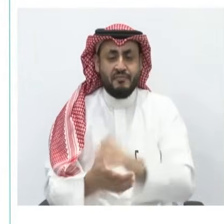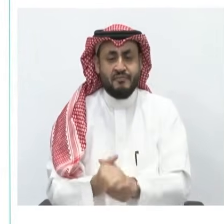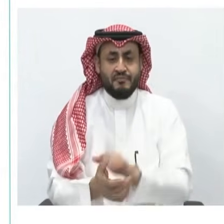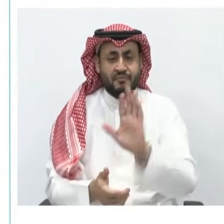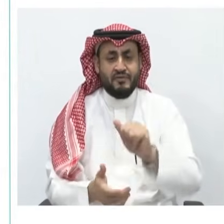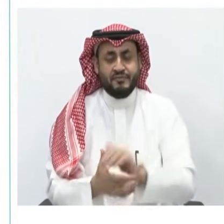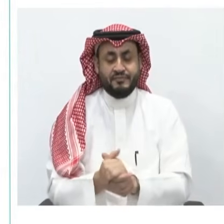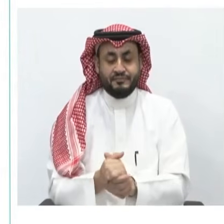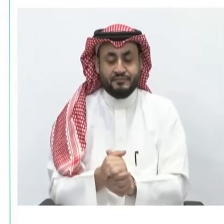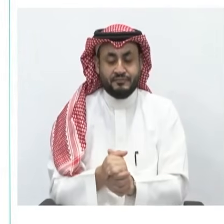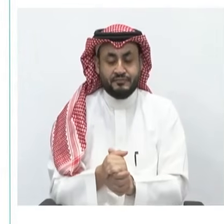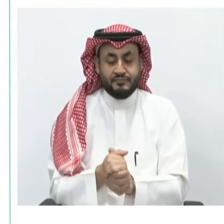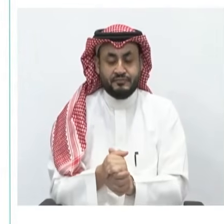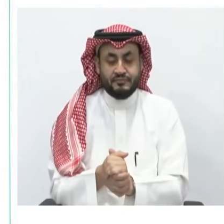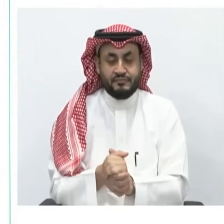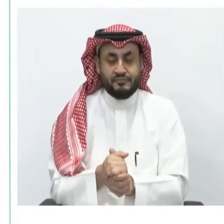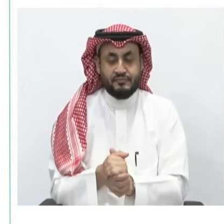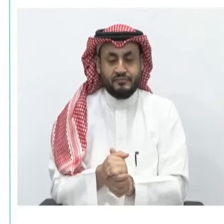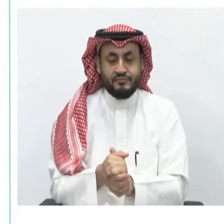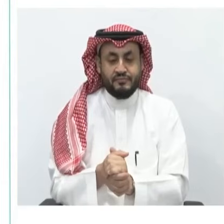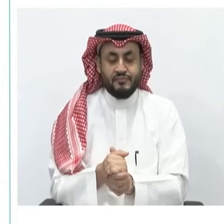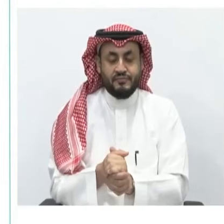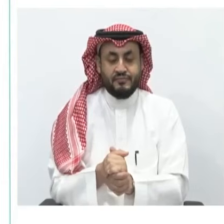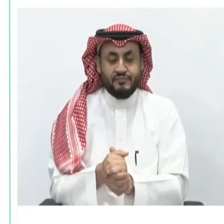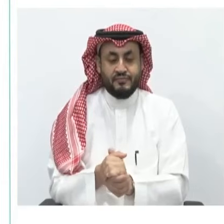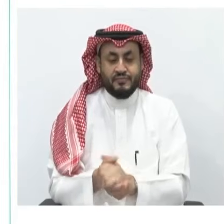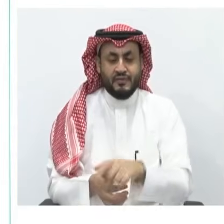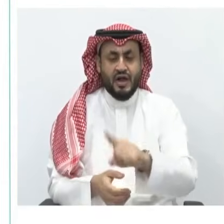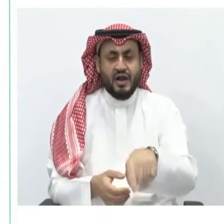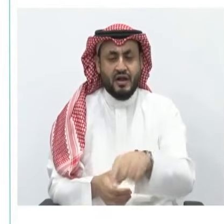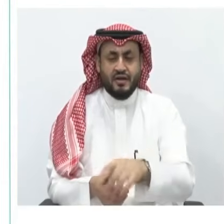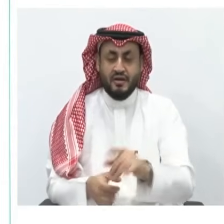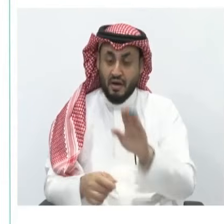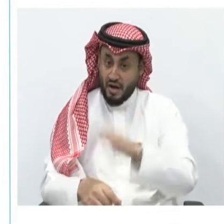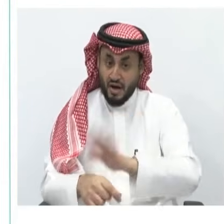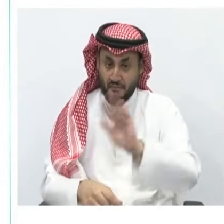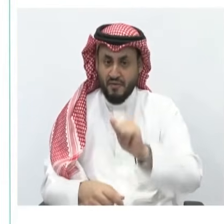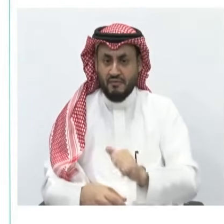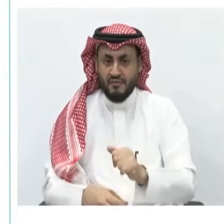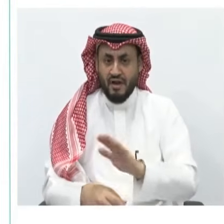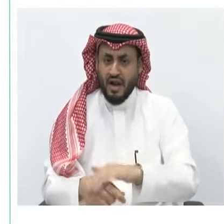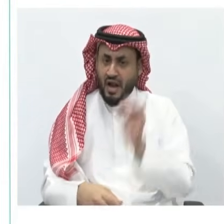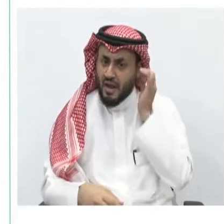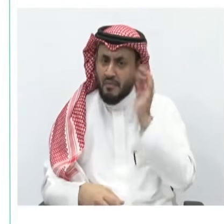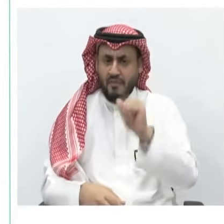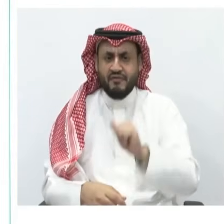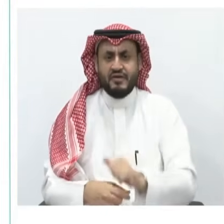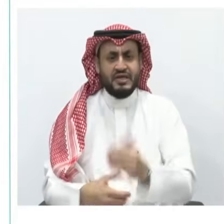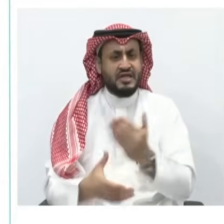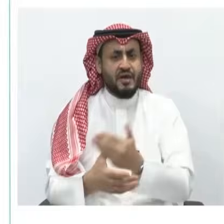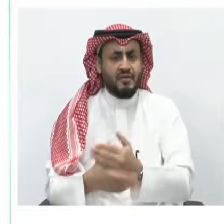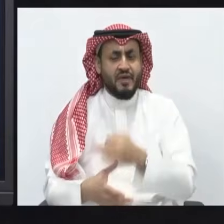the teacher says. So it's not applicable here. Okay, don't touch your ears.